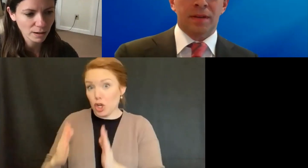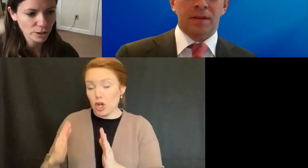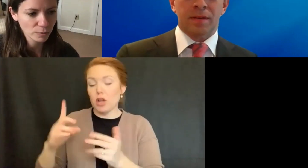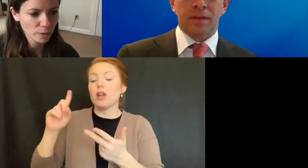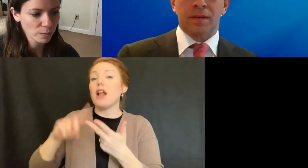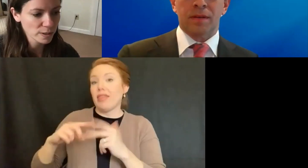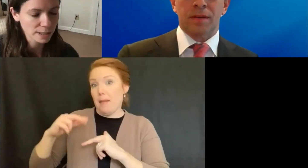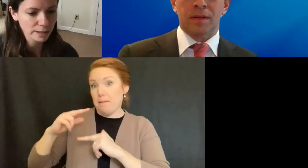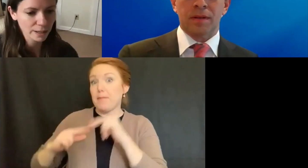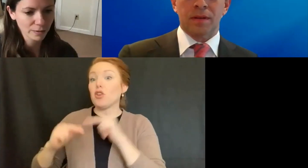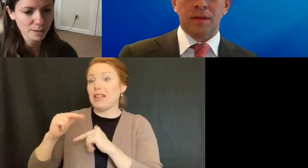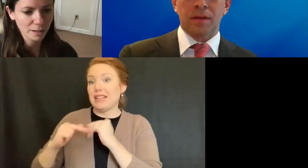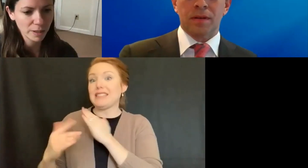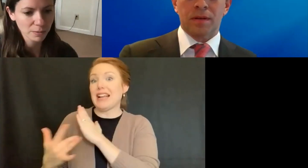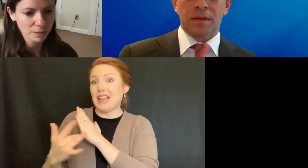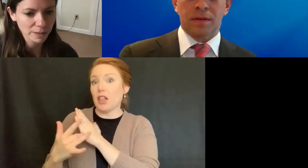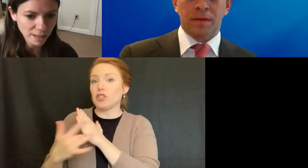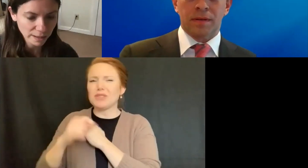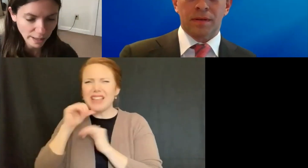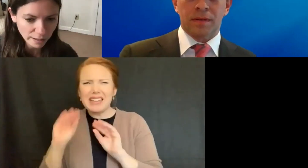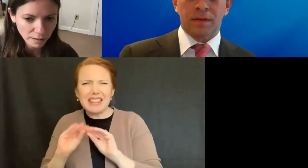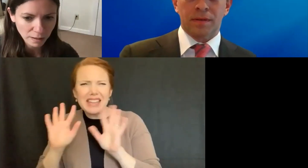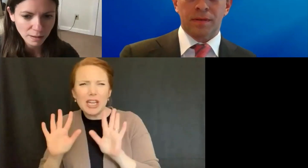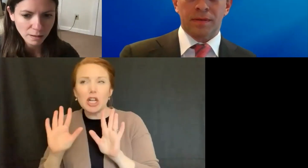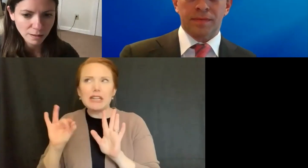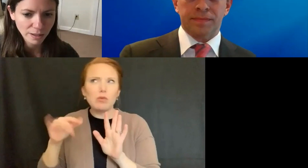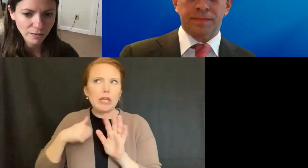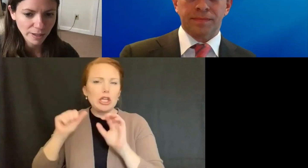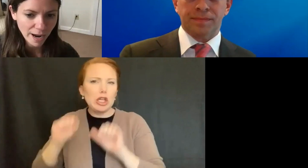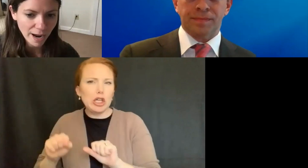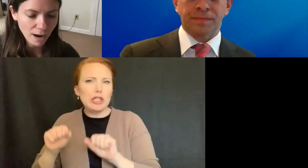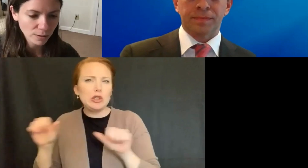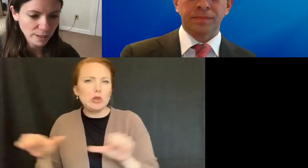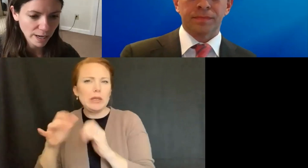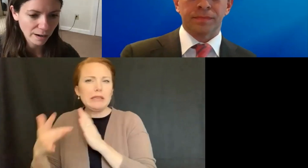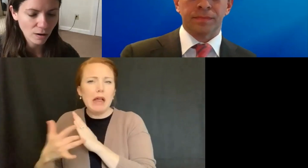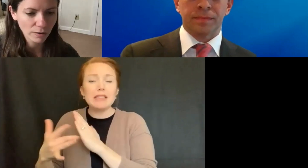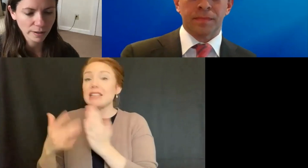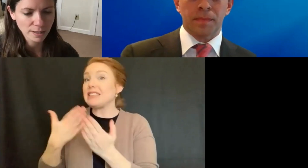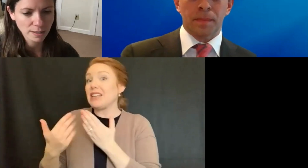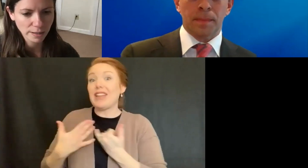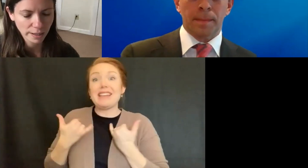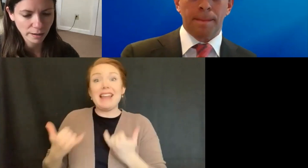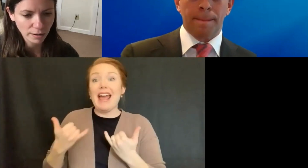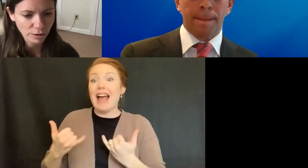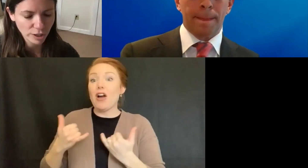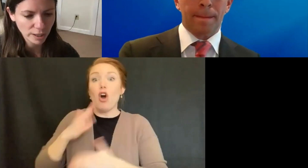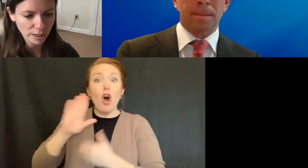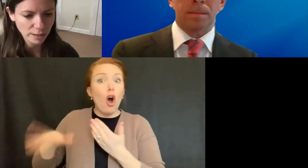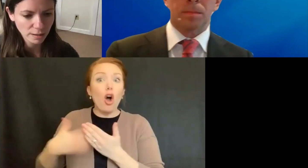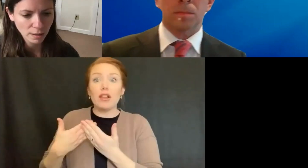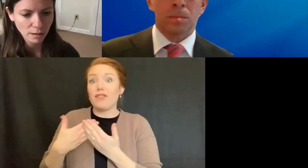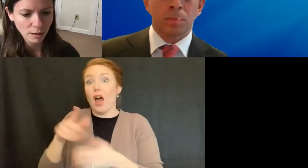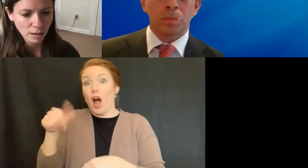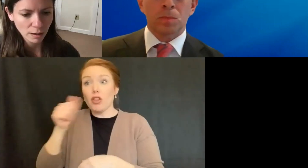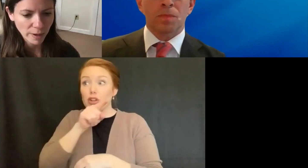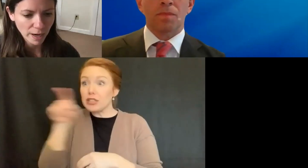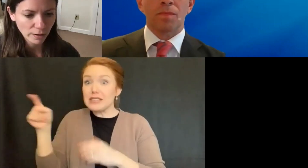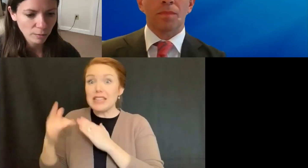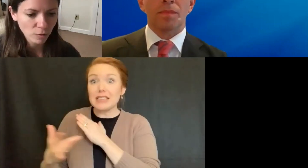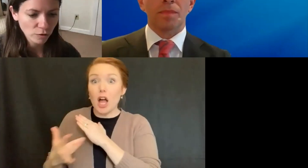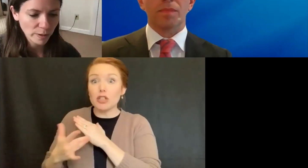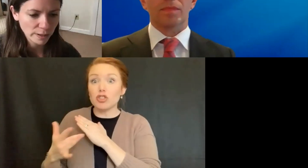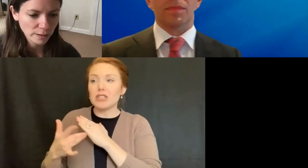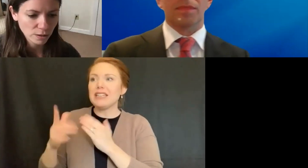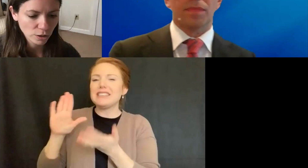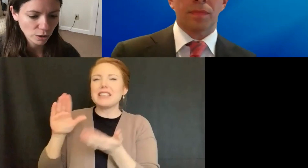the technology. It wasn't clear if it was going to be able to be done yet, because even now, today, all the existing technology is